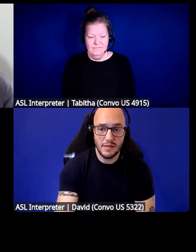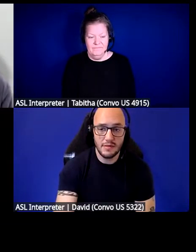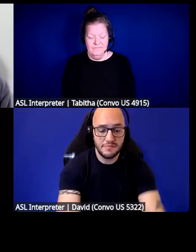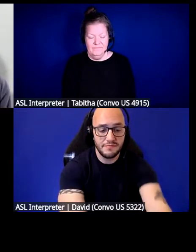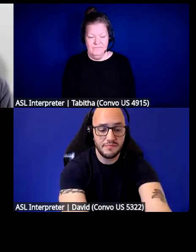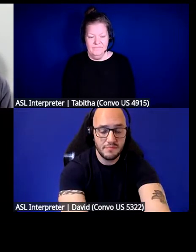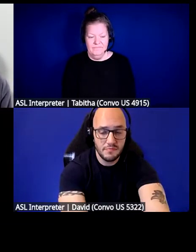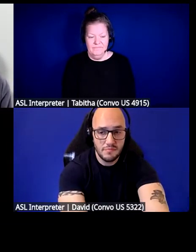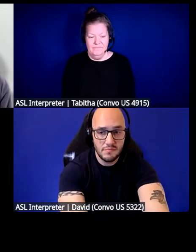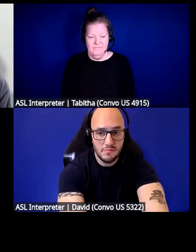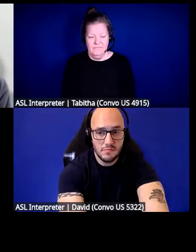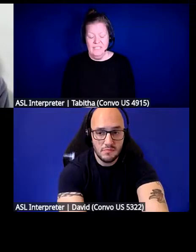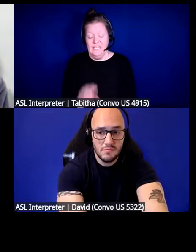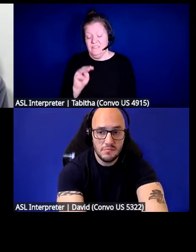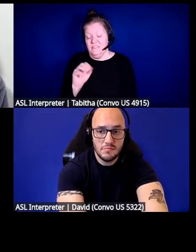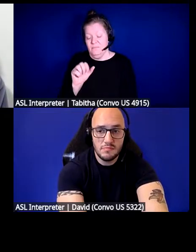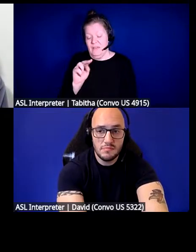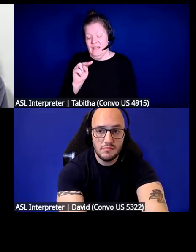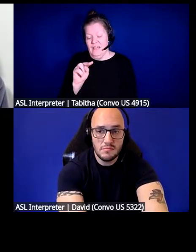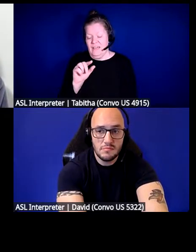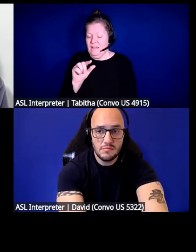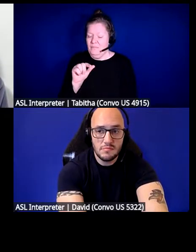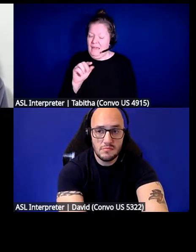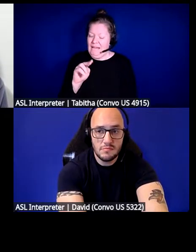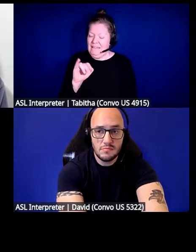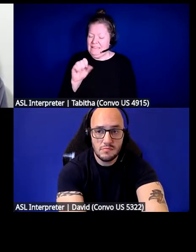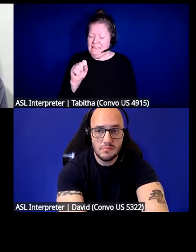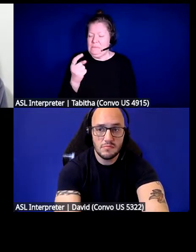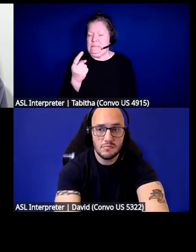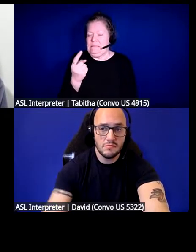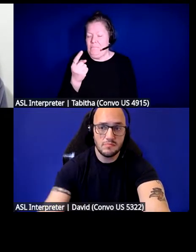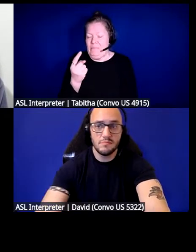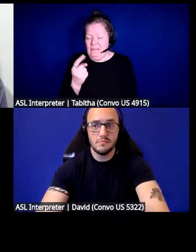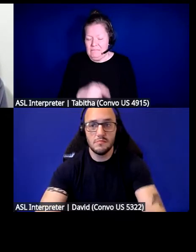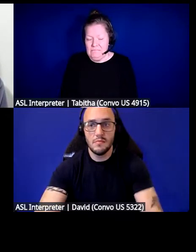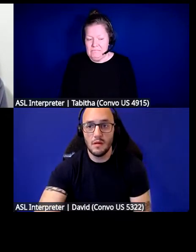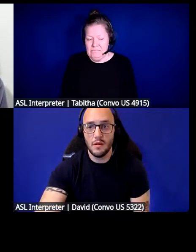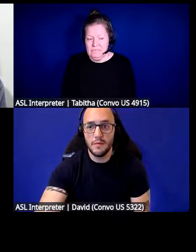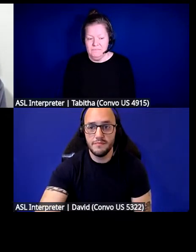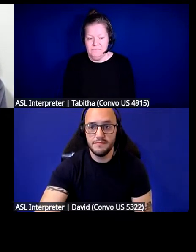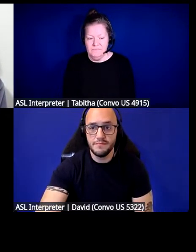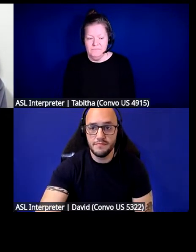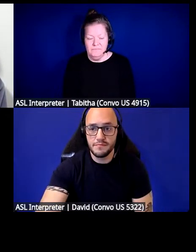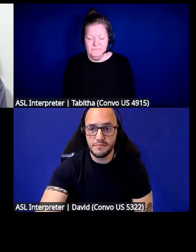there's Interesting. magnesium somethings. Hmm.